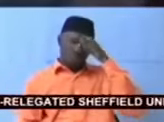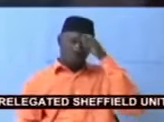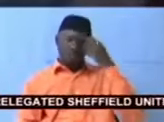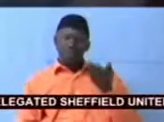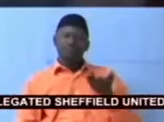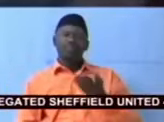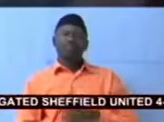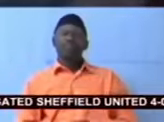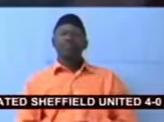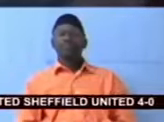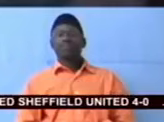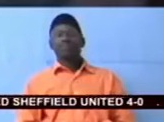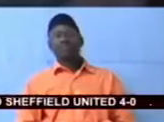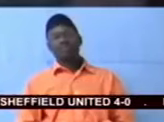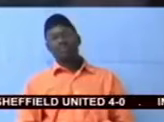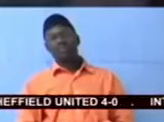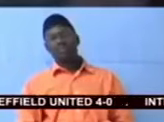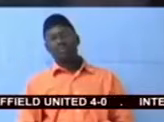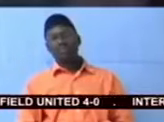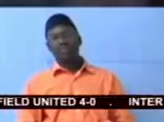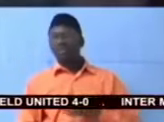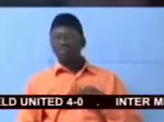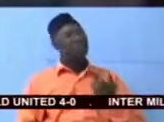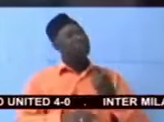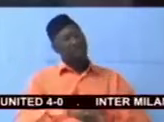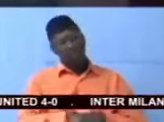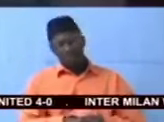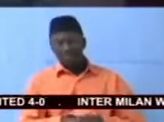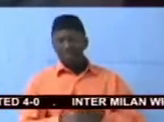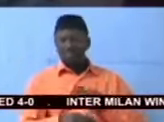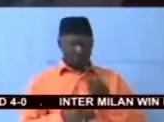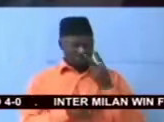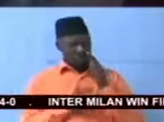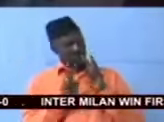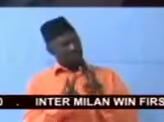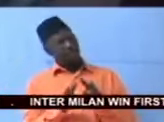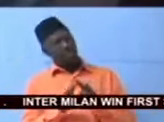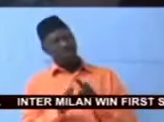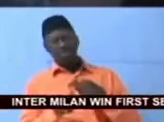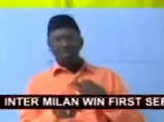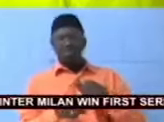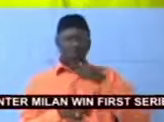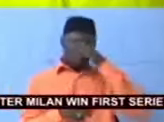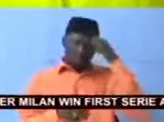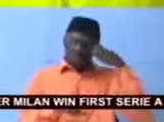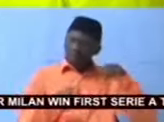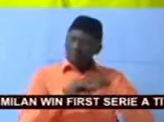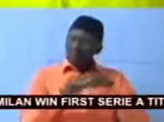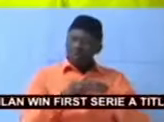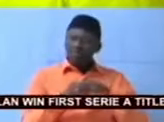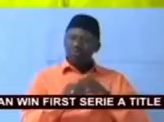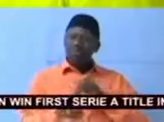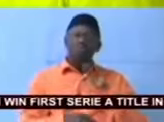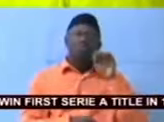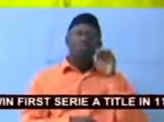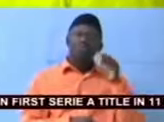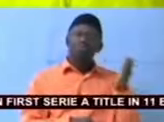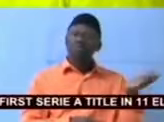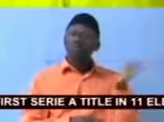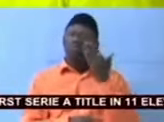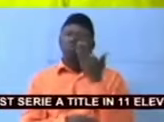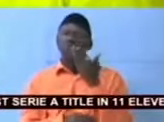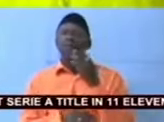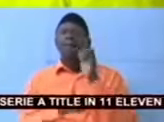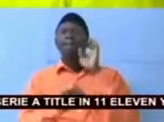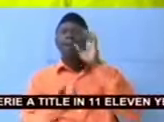time and again, you will see some of our colleagues who would be called to Banjul to answer to the CJ regarding the